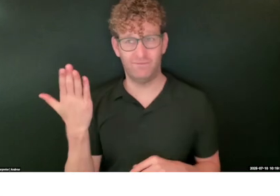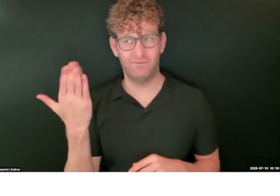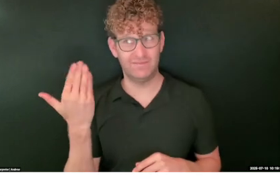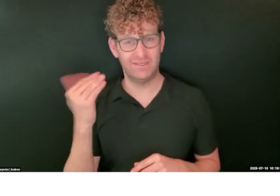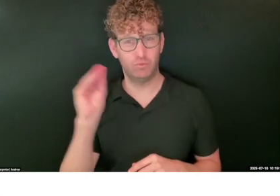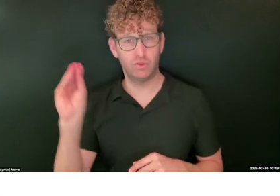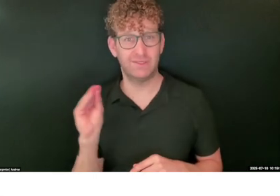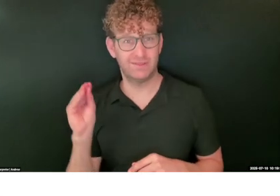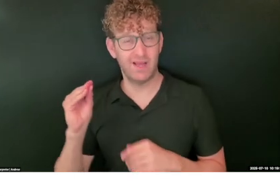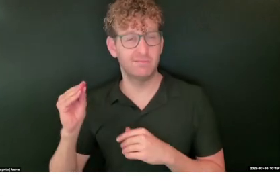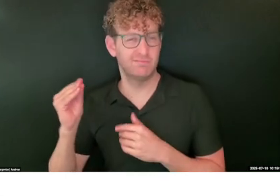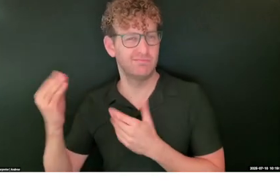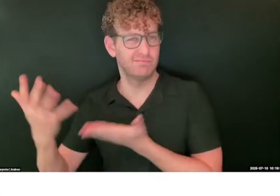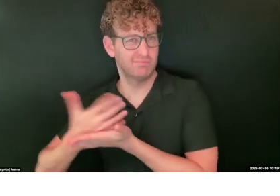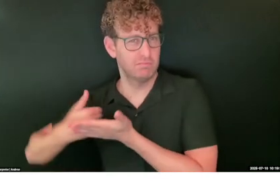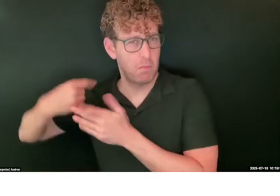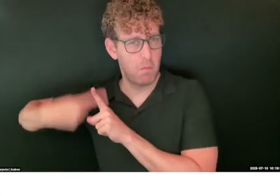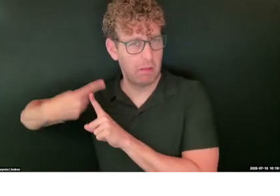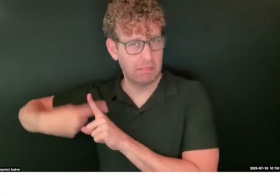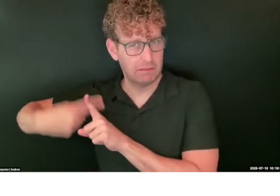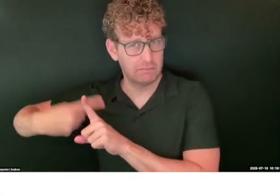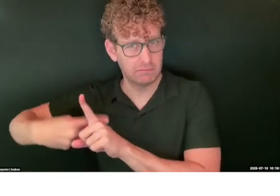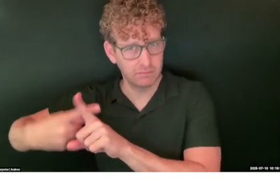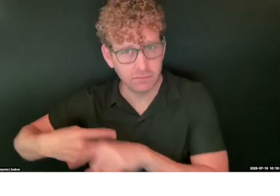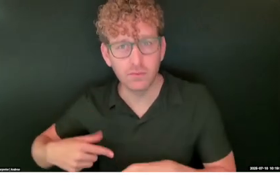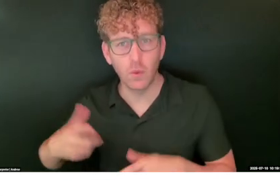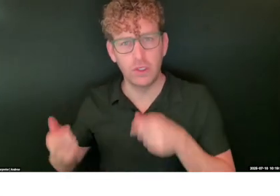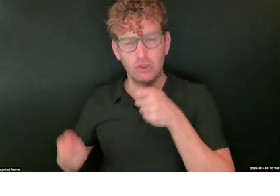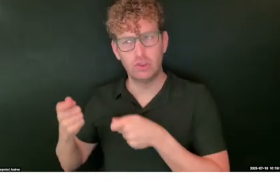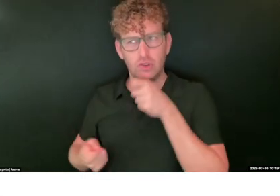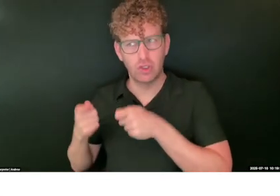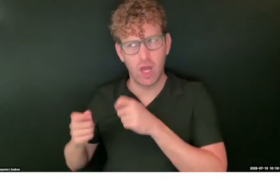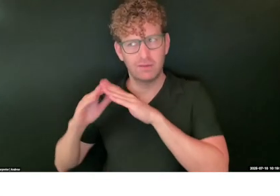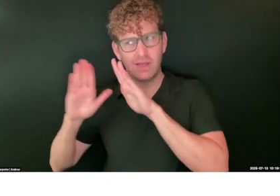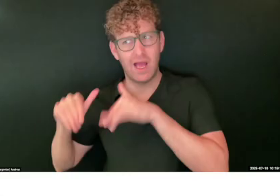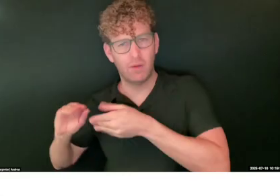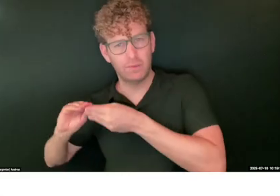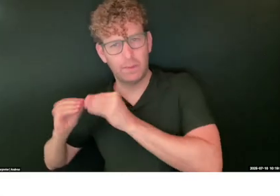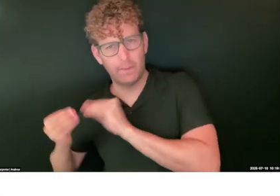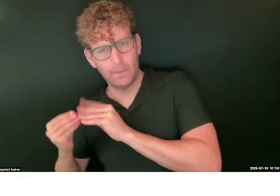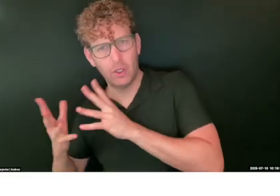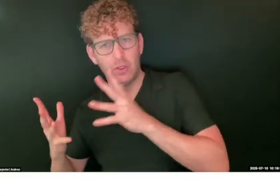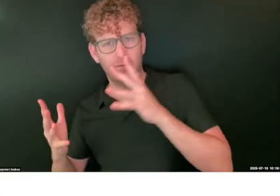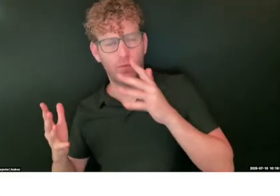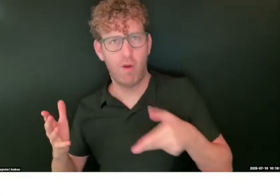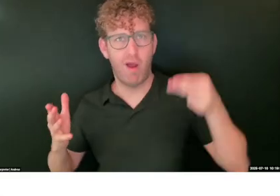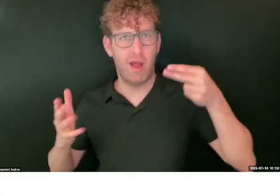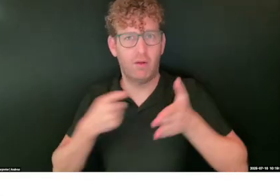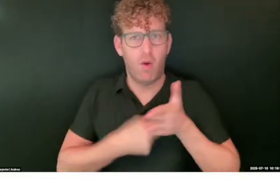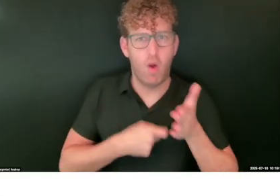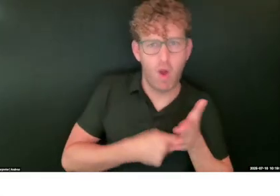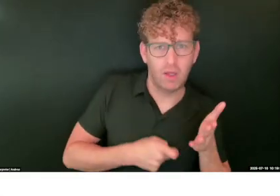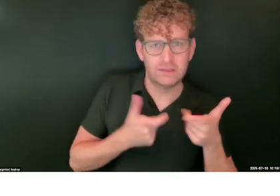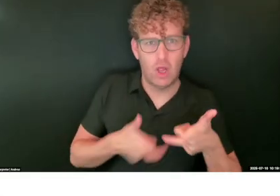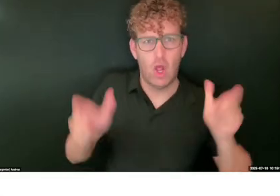this for household size to account for higher costs in larger households, particularly if multiple vehicles